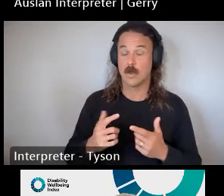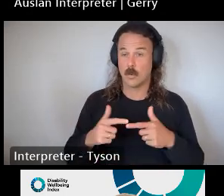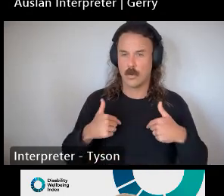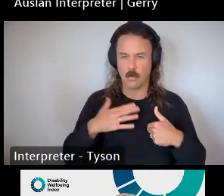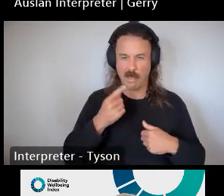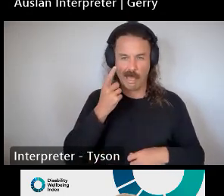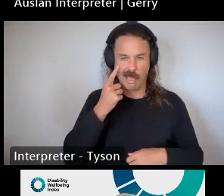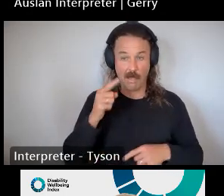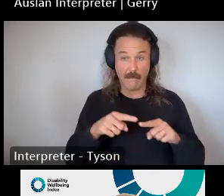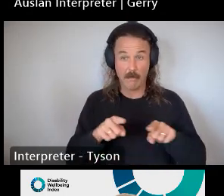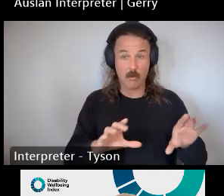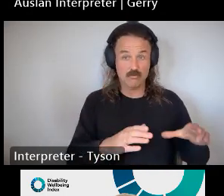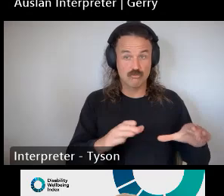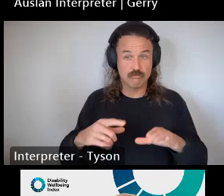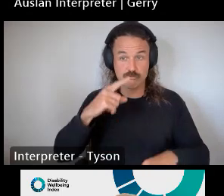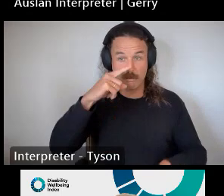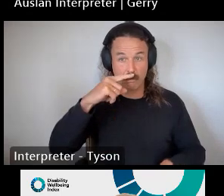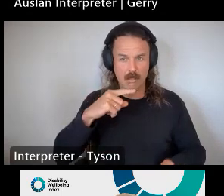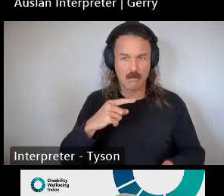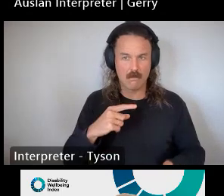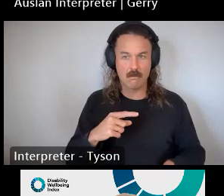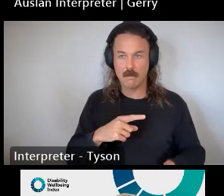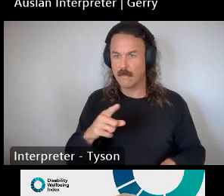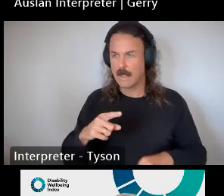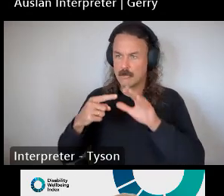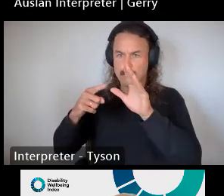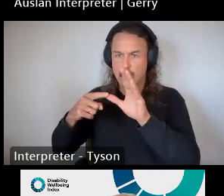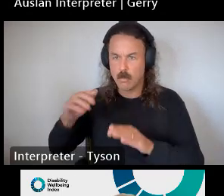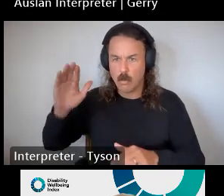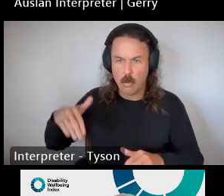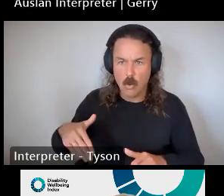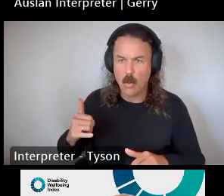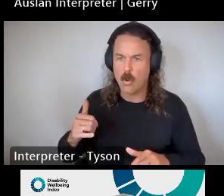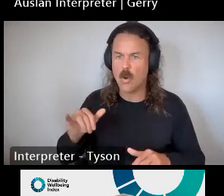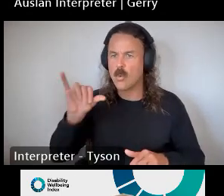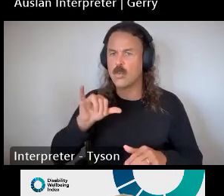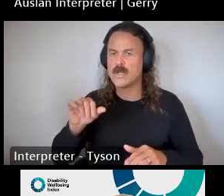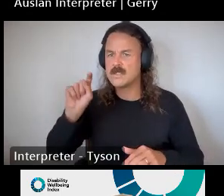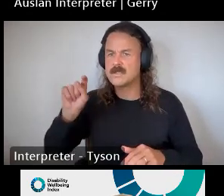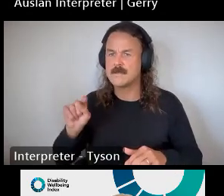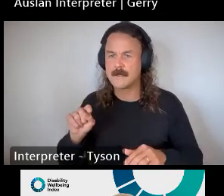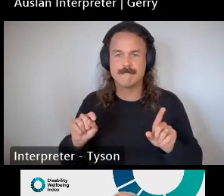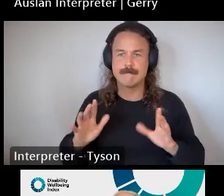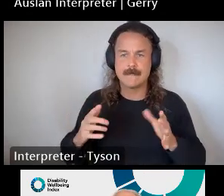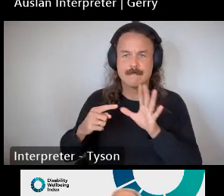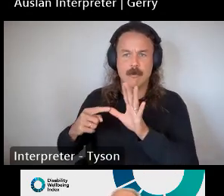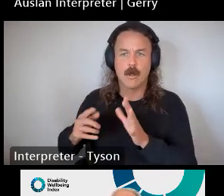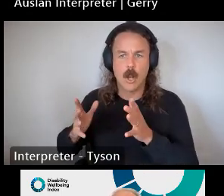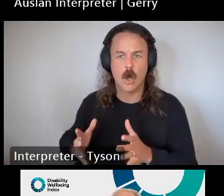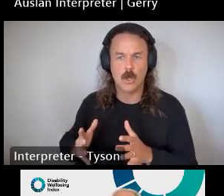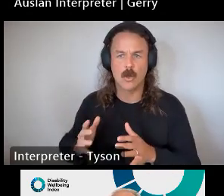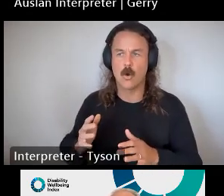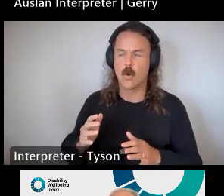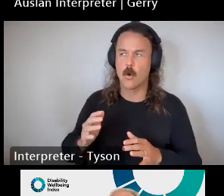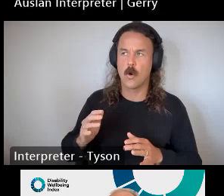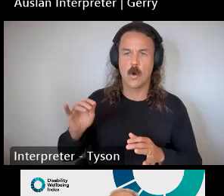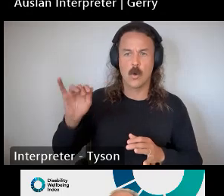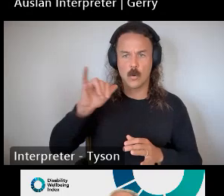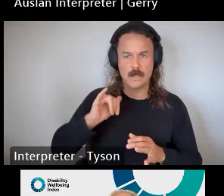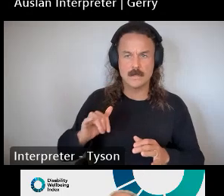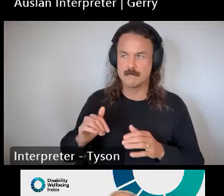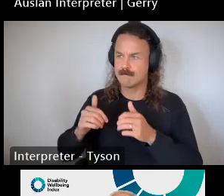using rush analysis, looking at the response disorder as well. In addition to that, we're also looking at how each of the